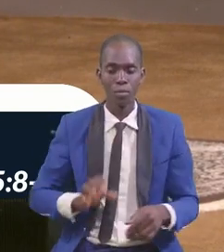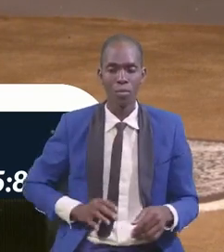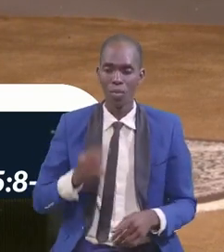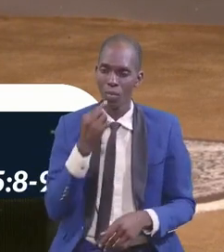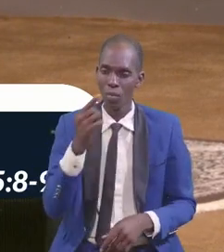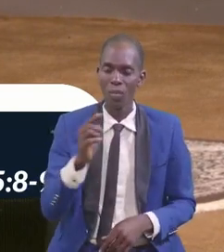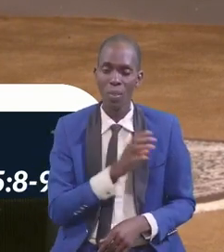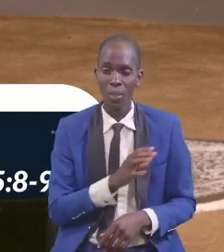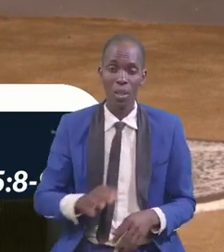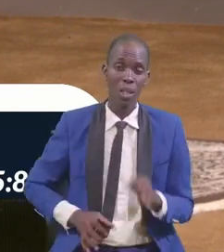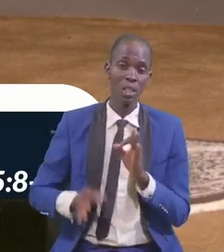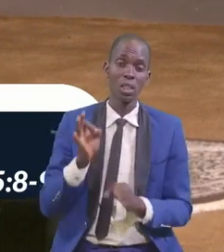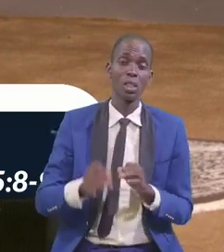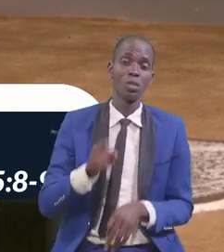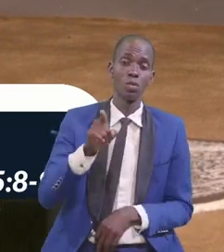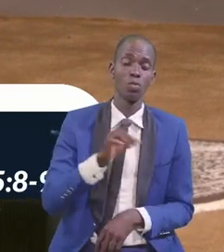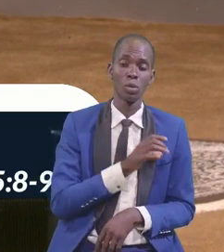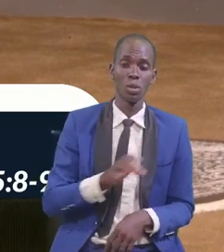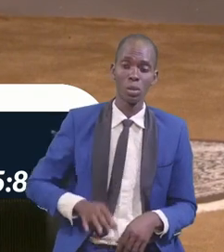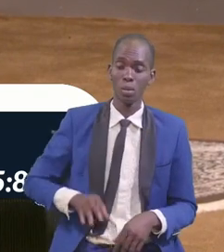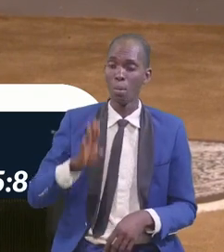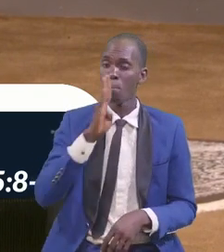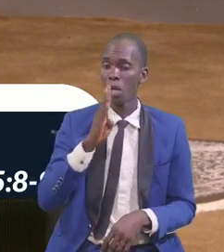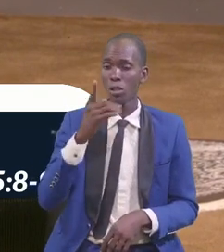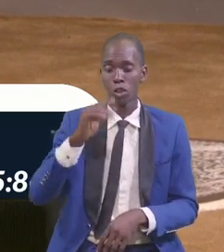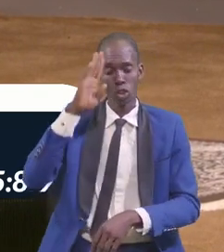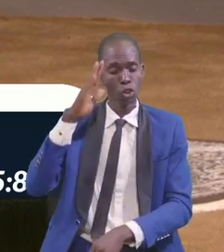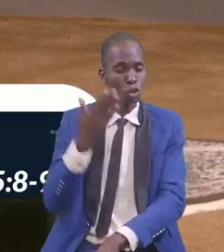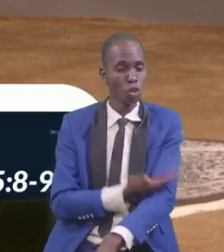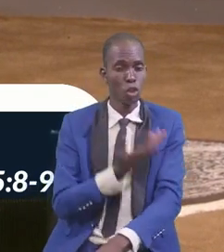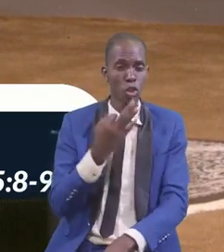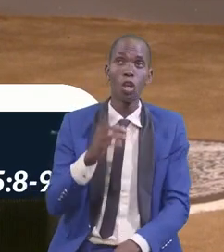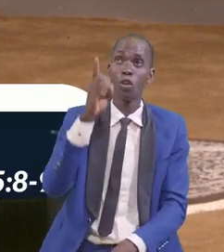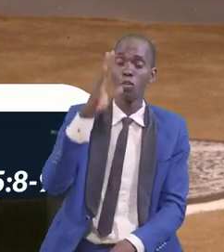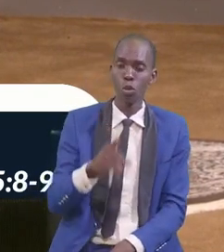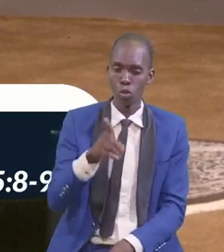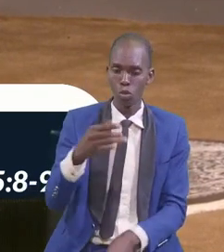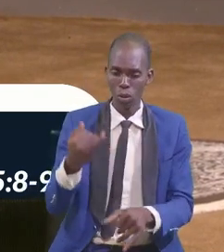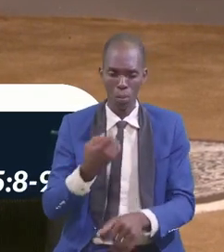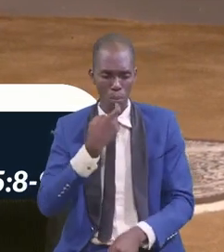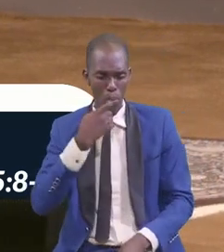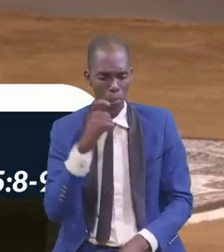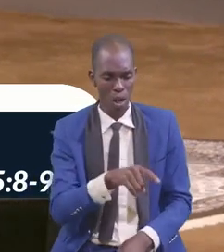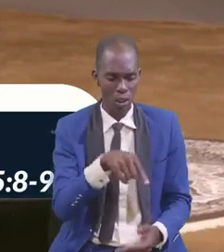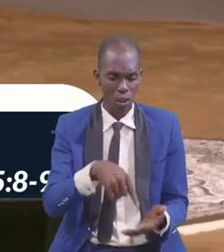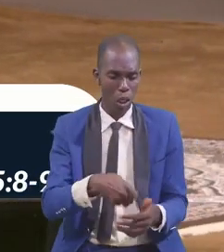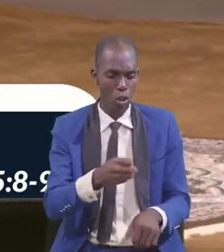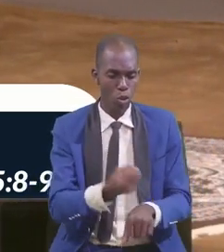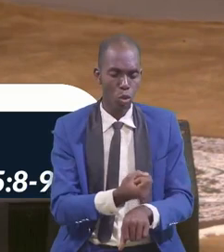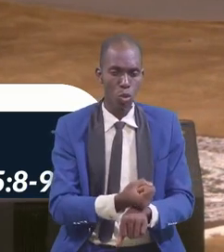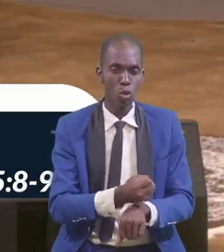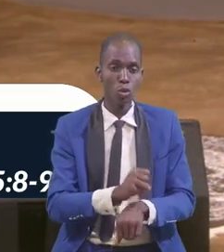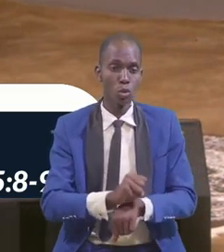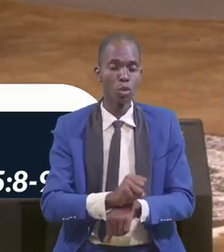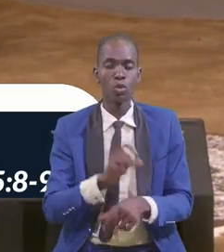be the Son of God, command that these stones be made bread. The Lord